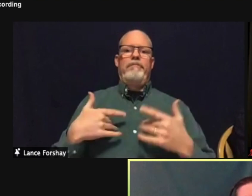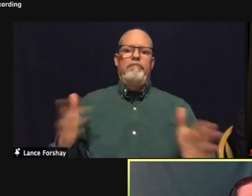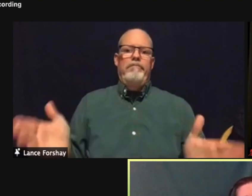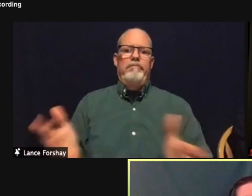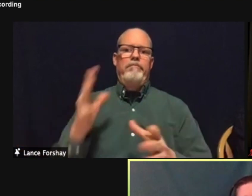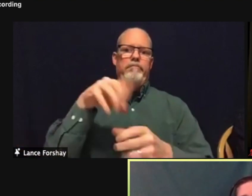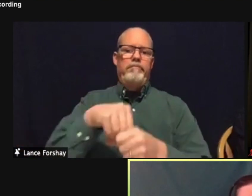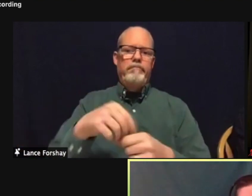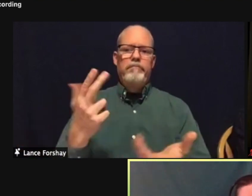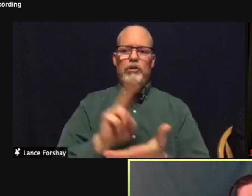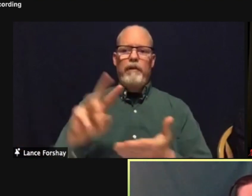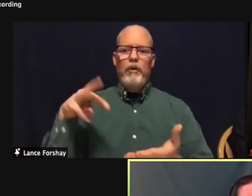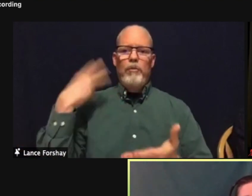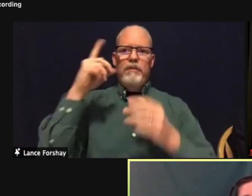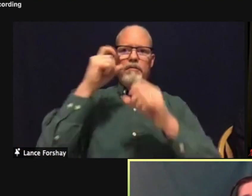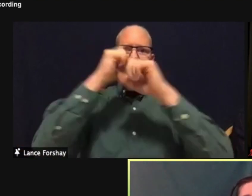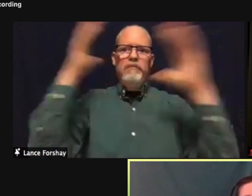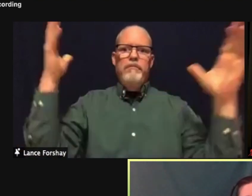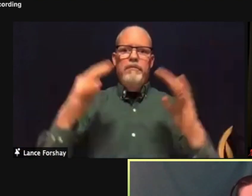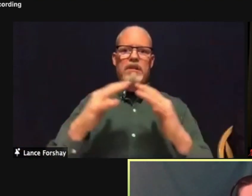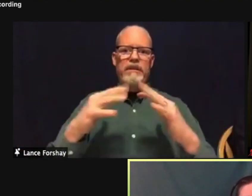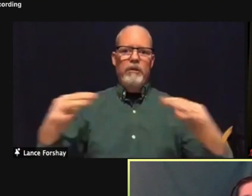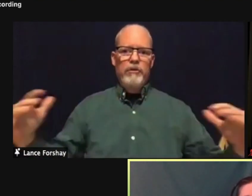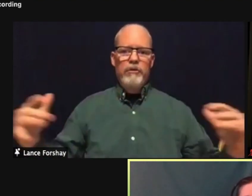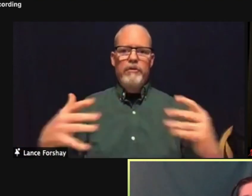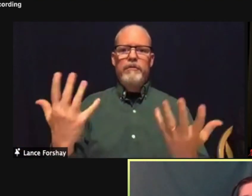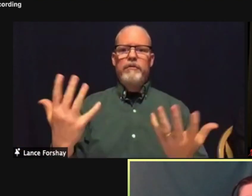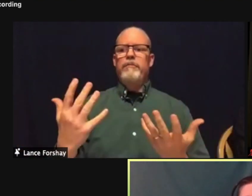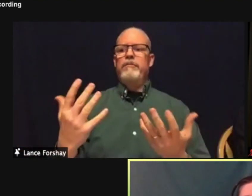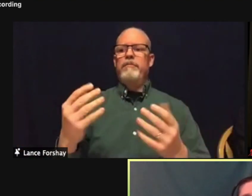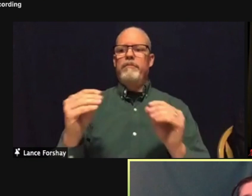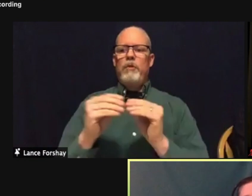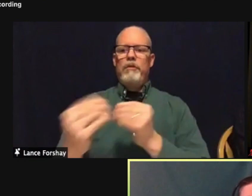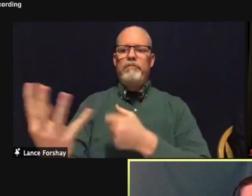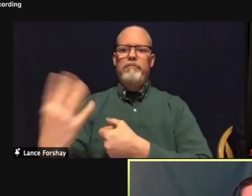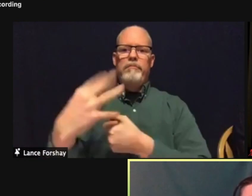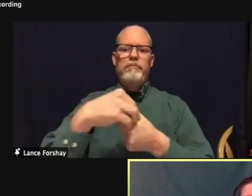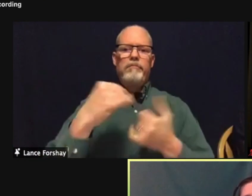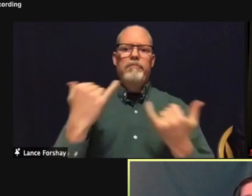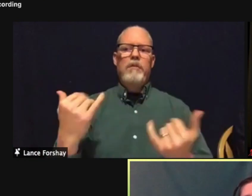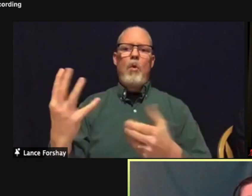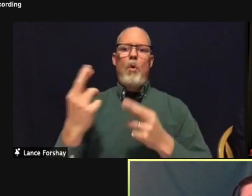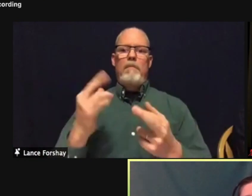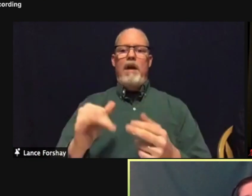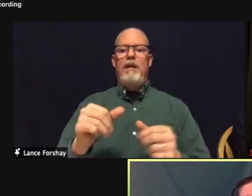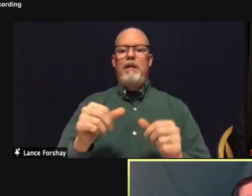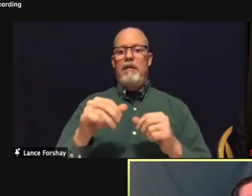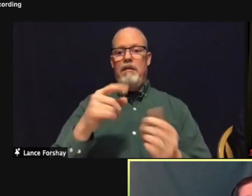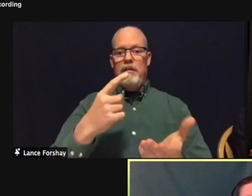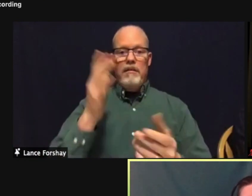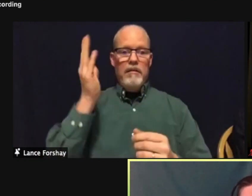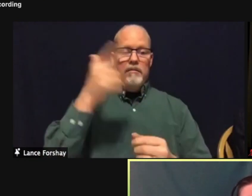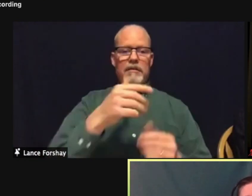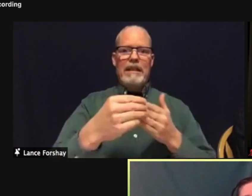So to see this type of diversity, inclusion represented here at the University of Washington, I hope it will lead to